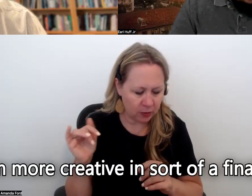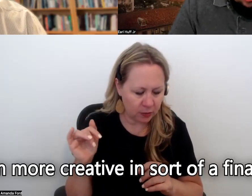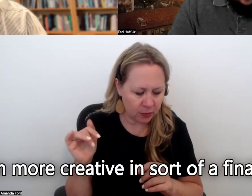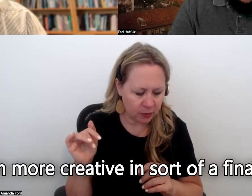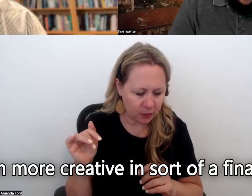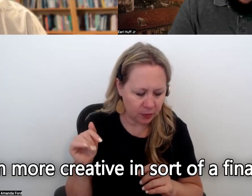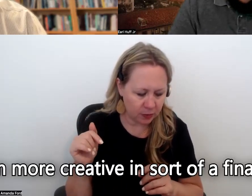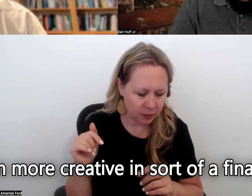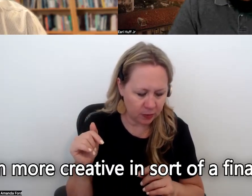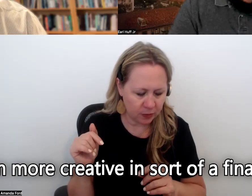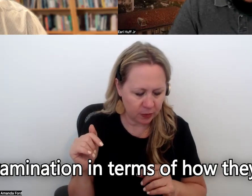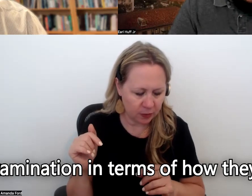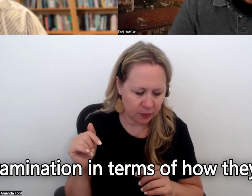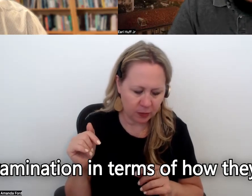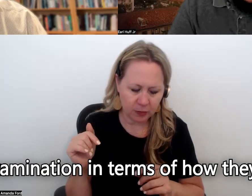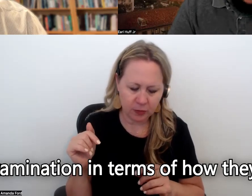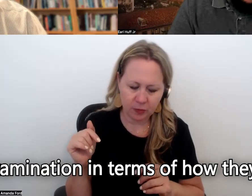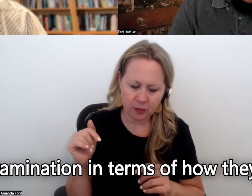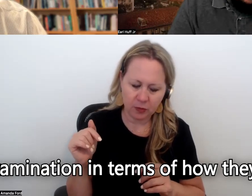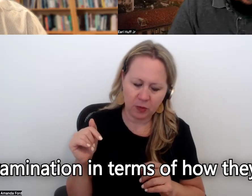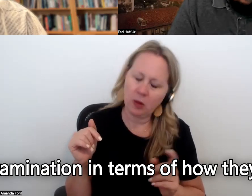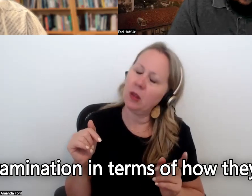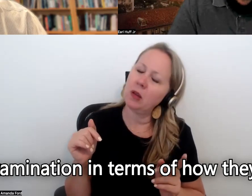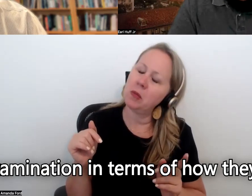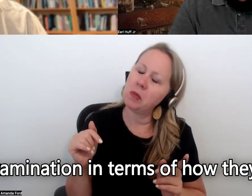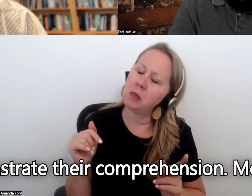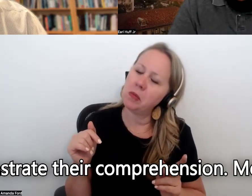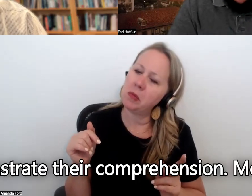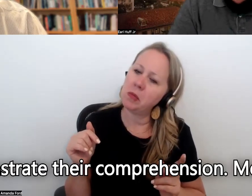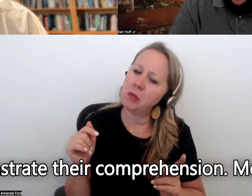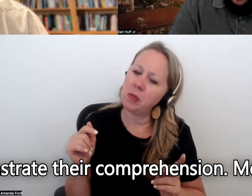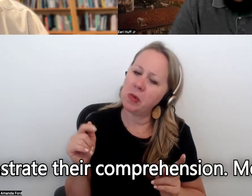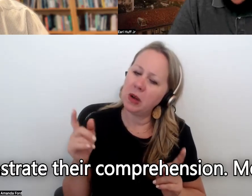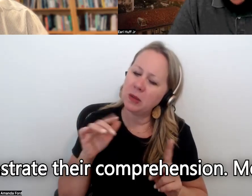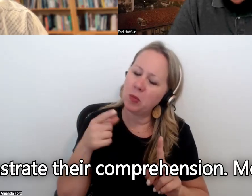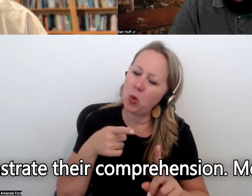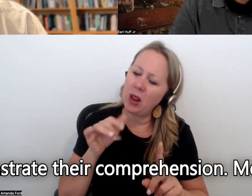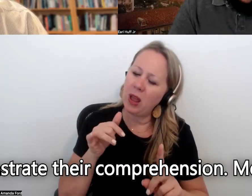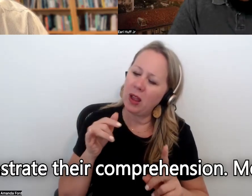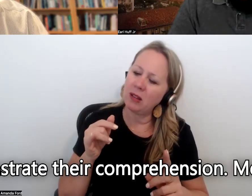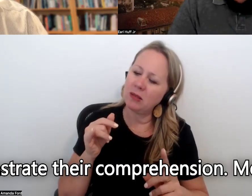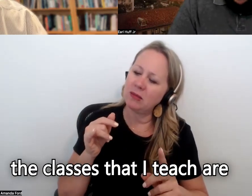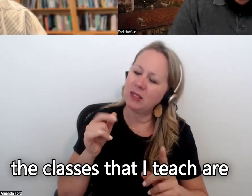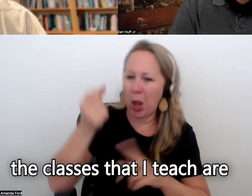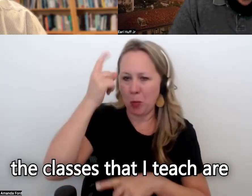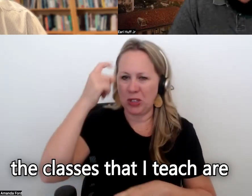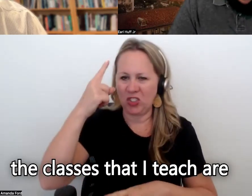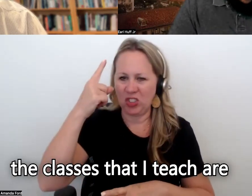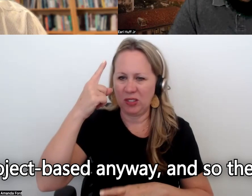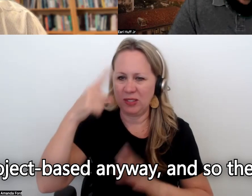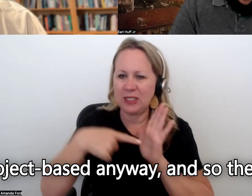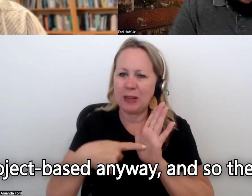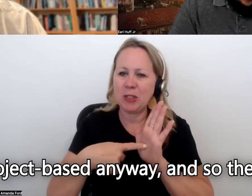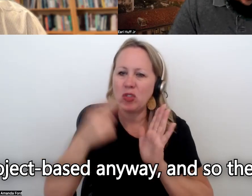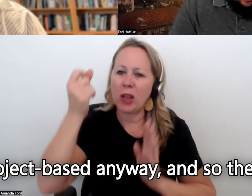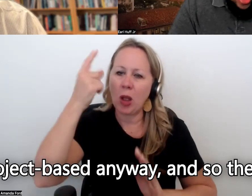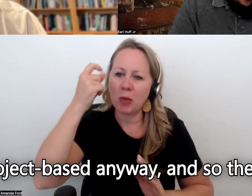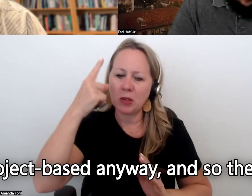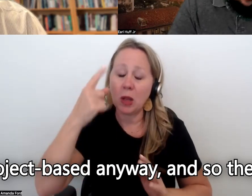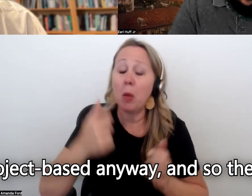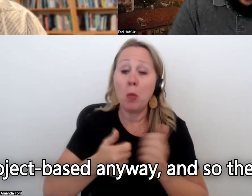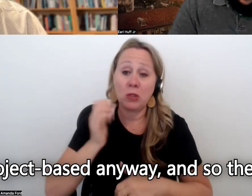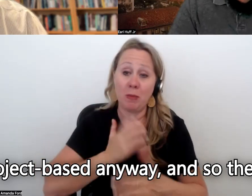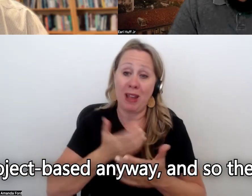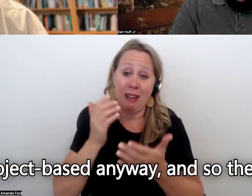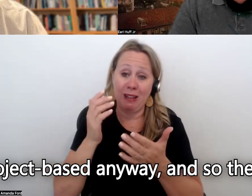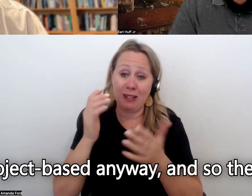more creative in sort of a final examination in terms of how they demonstrate their comprehension. Most of the classes that I teach are project-based